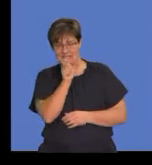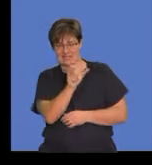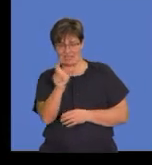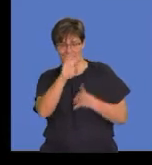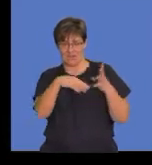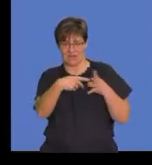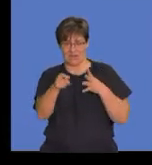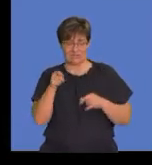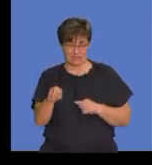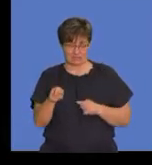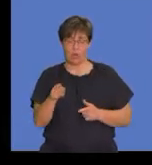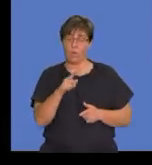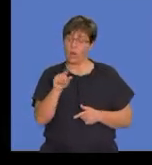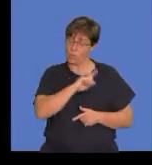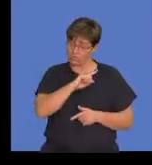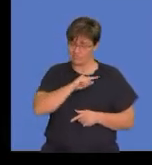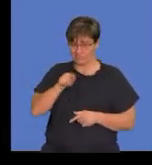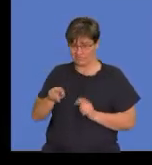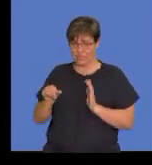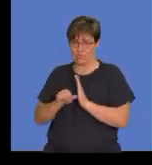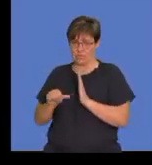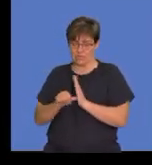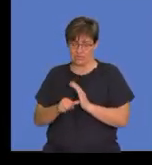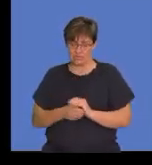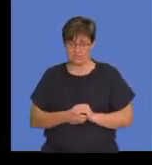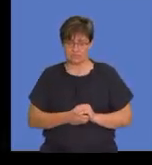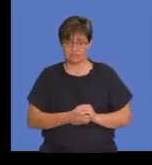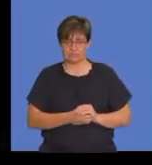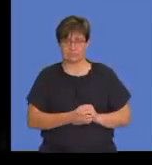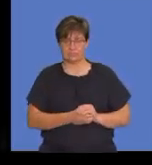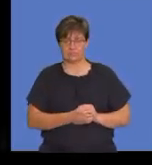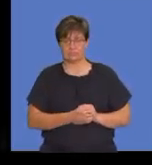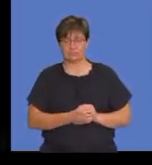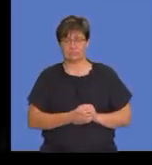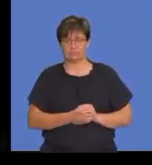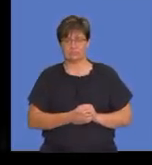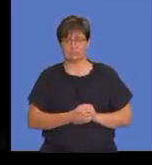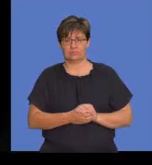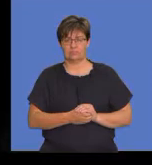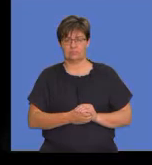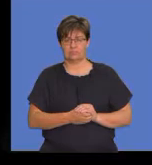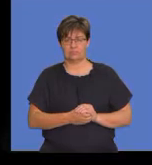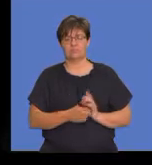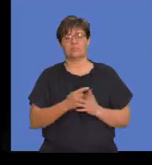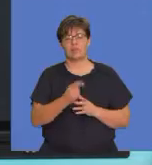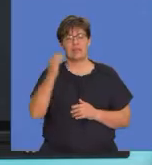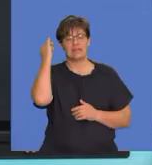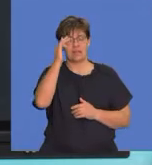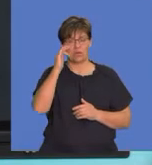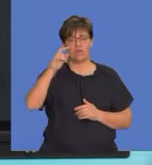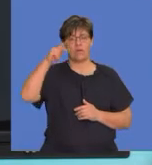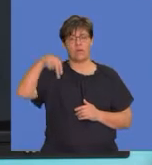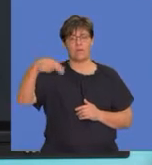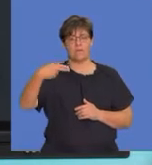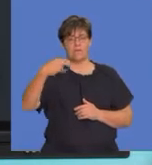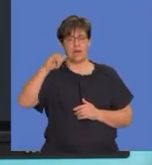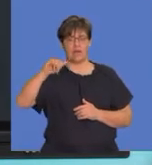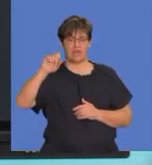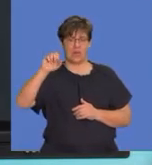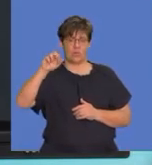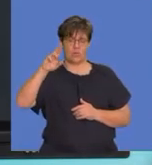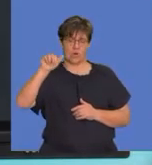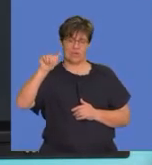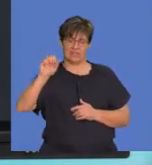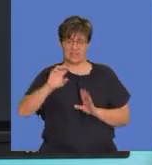the equation, because that's the main thing that we deal with. Now, that's what the theorem of Pythagoras